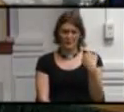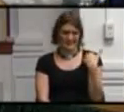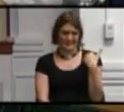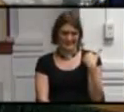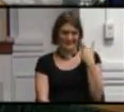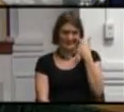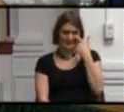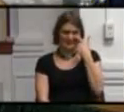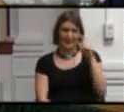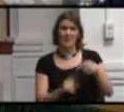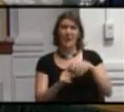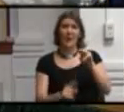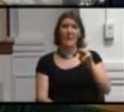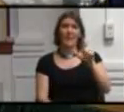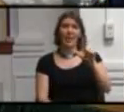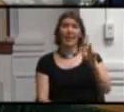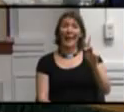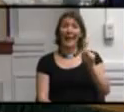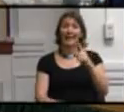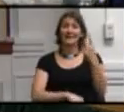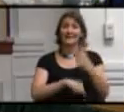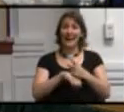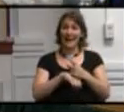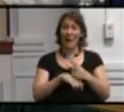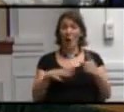about the Martin Luther King Day